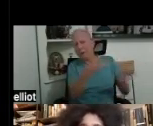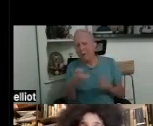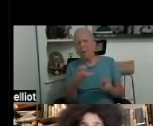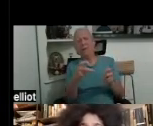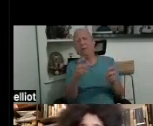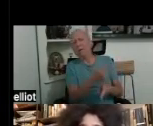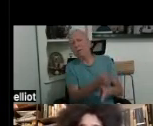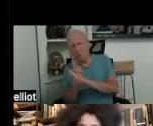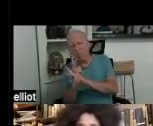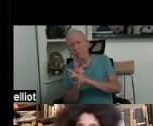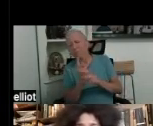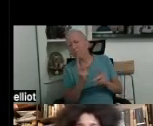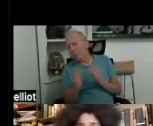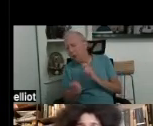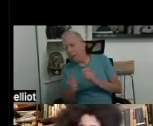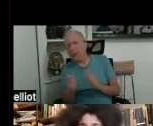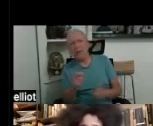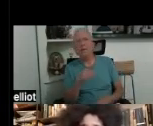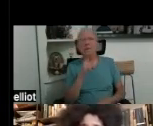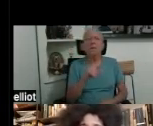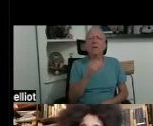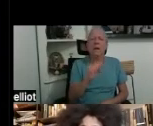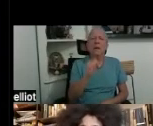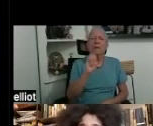them at our website at the